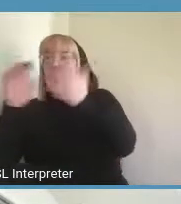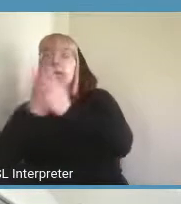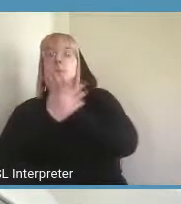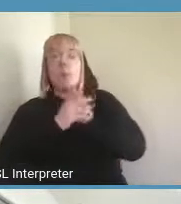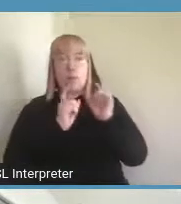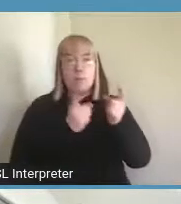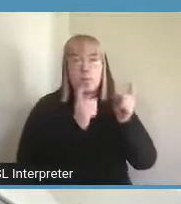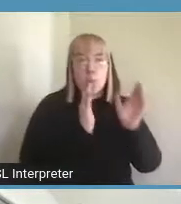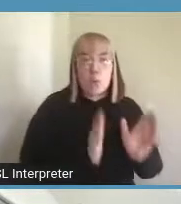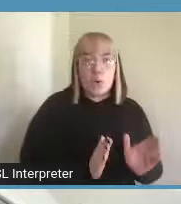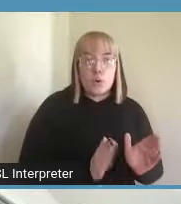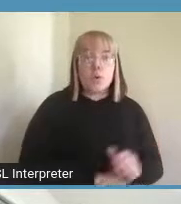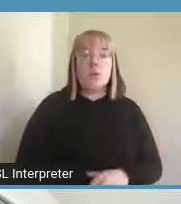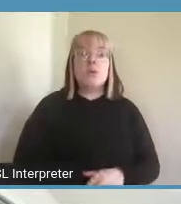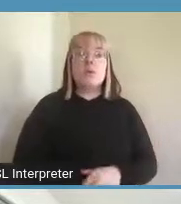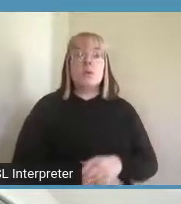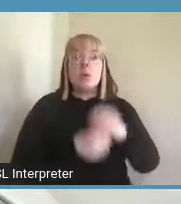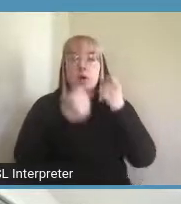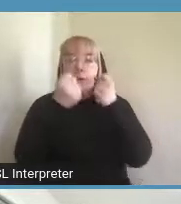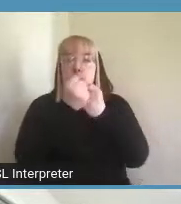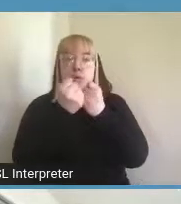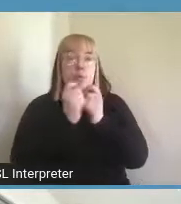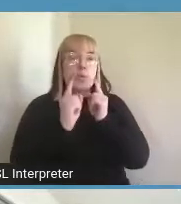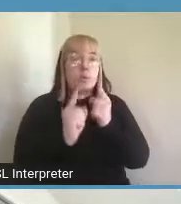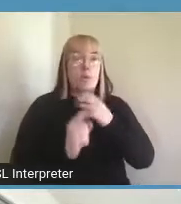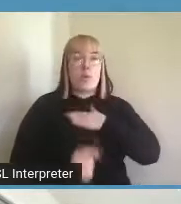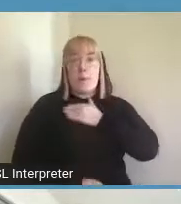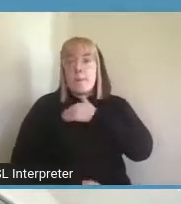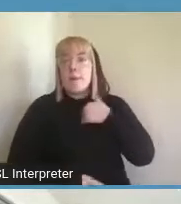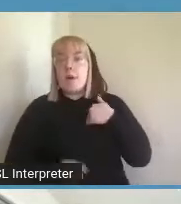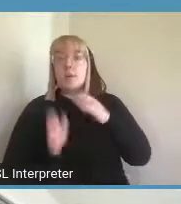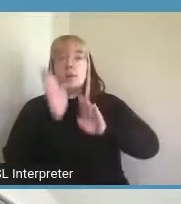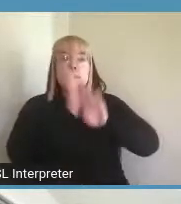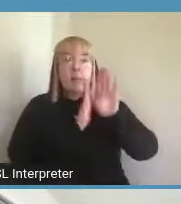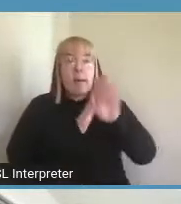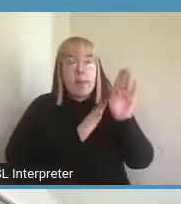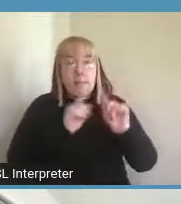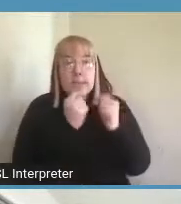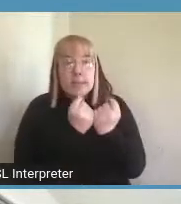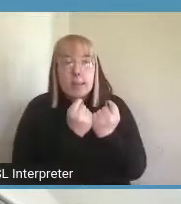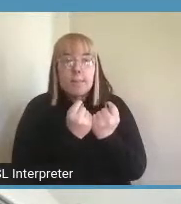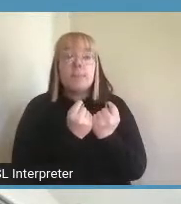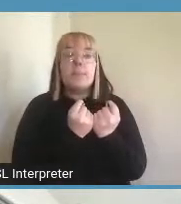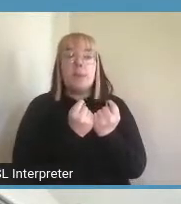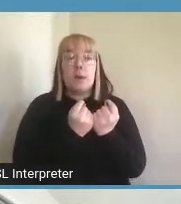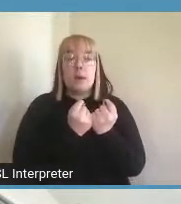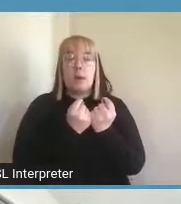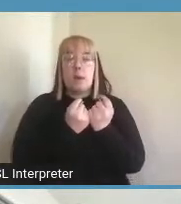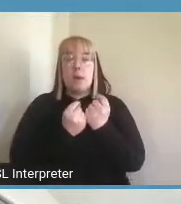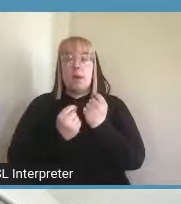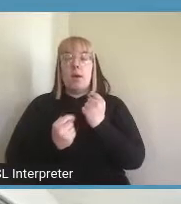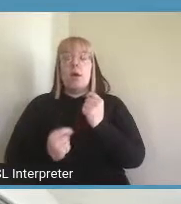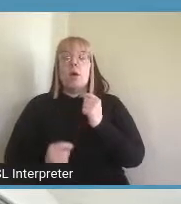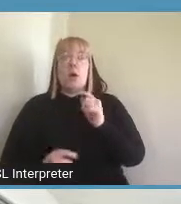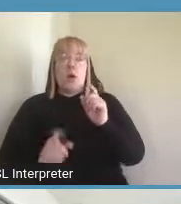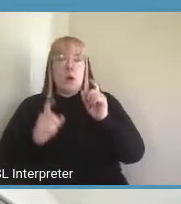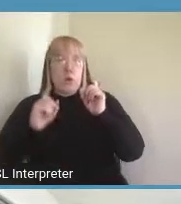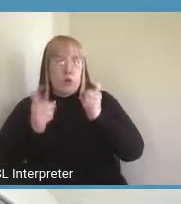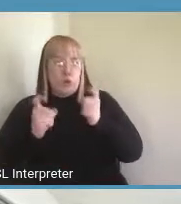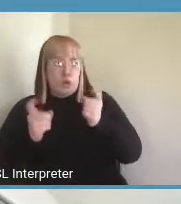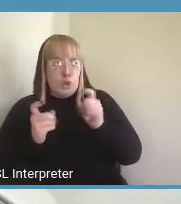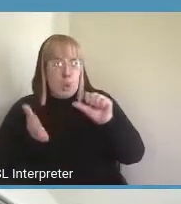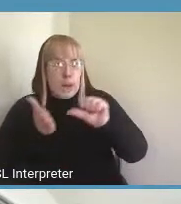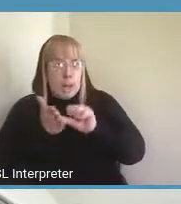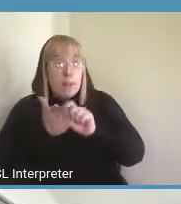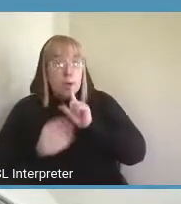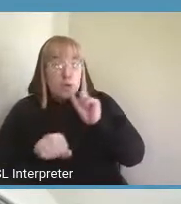help support the goals of our membership and development team. And so we want to see when people land on our donate page that they're actually donating. That's